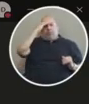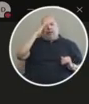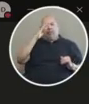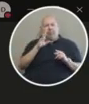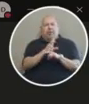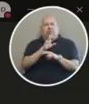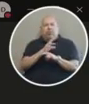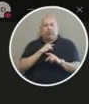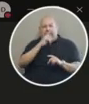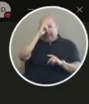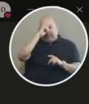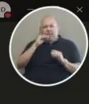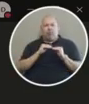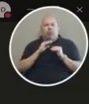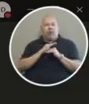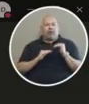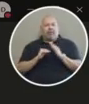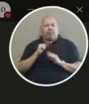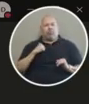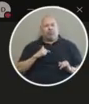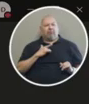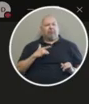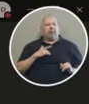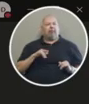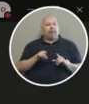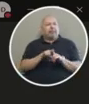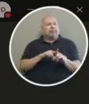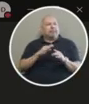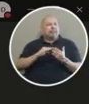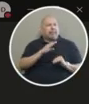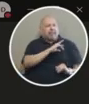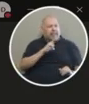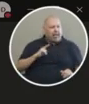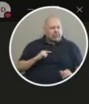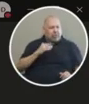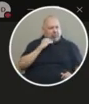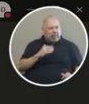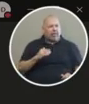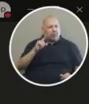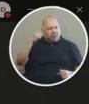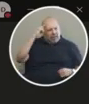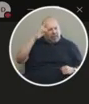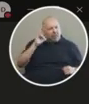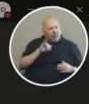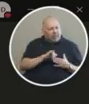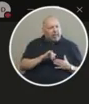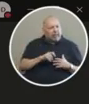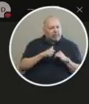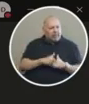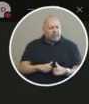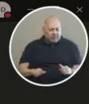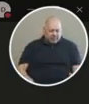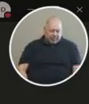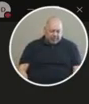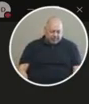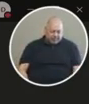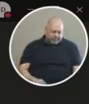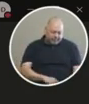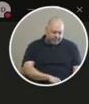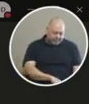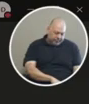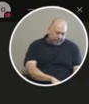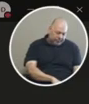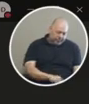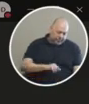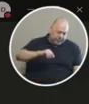being used, I think the more comfortable we will all feel as a council. So thank you again, and thank you, Mayor, for your benevolence and patience again.